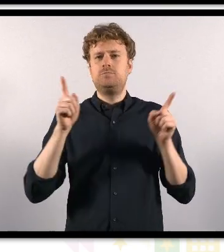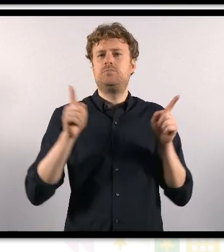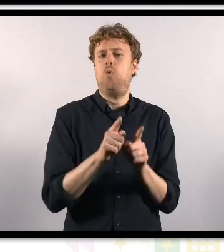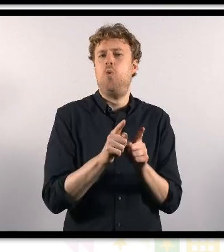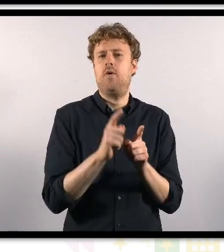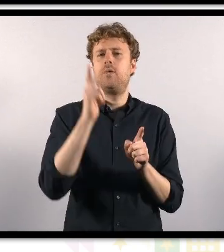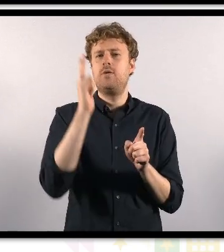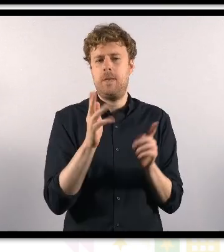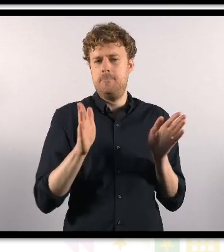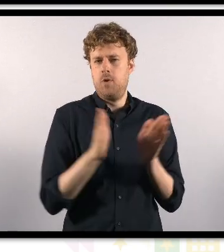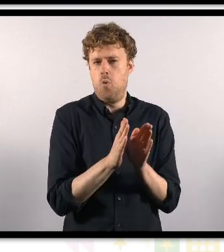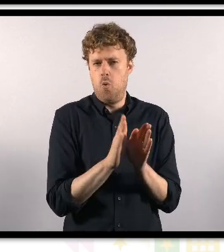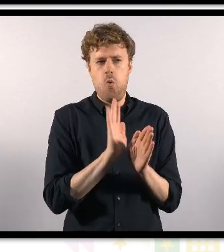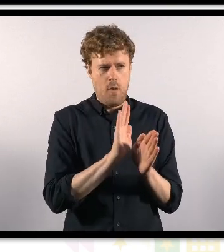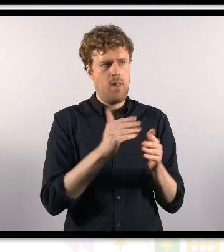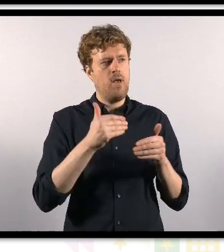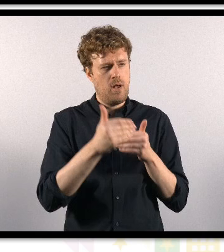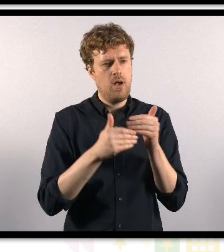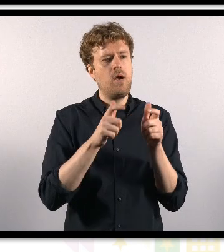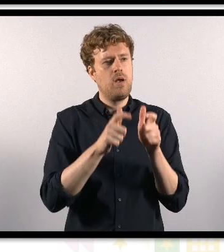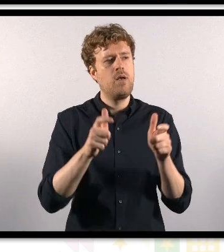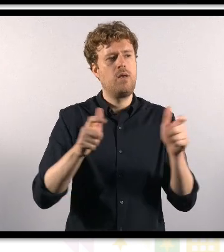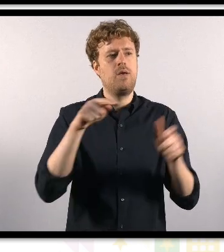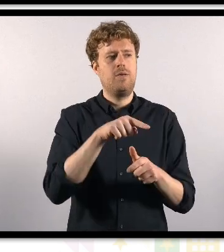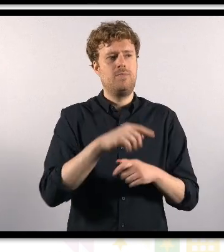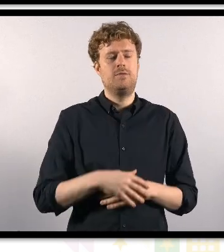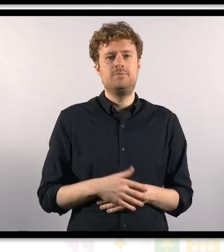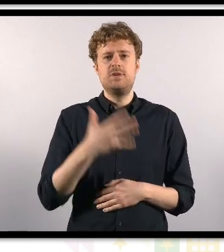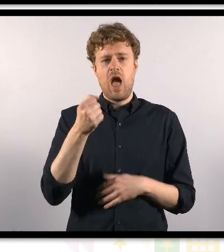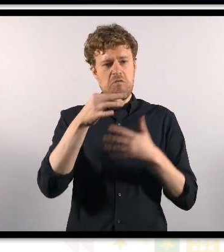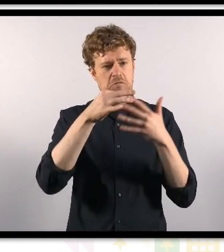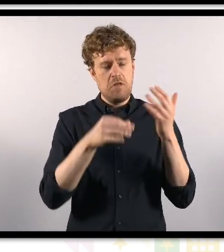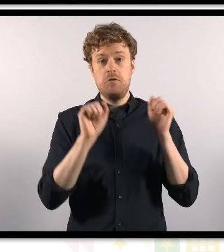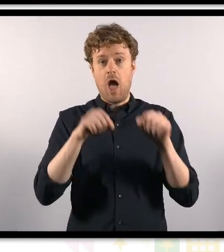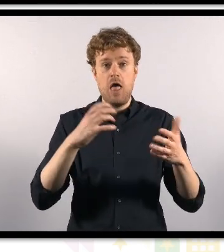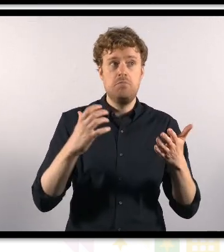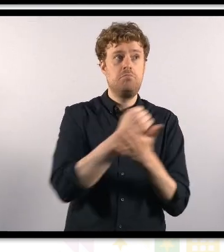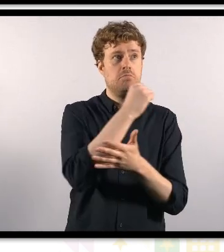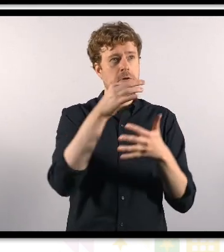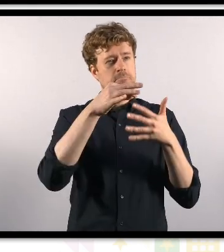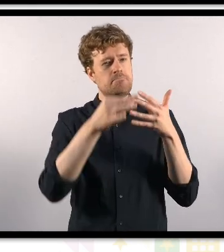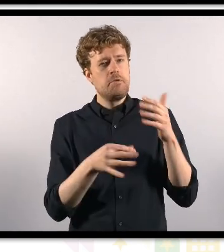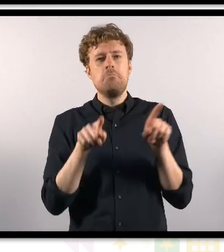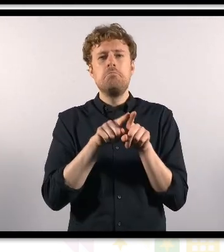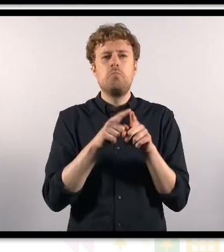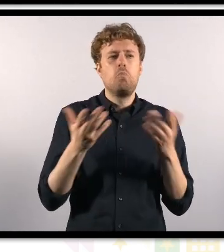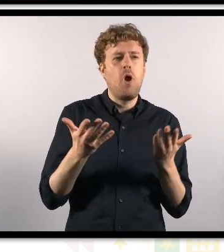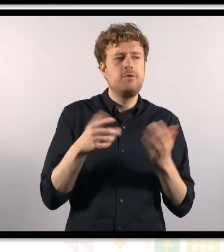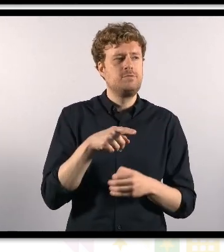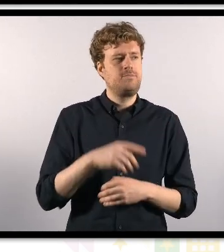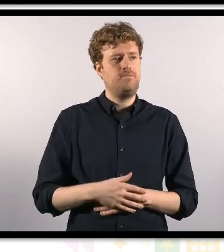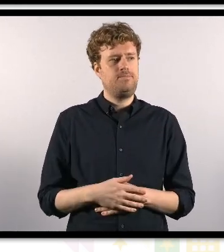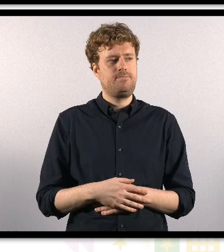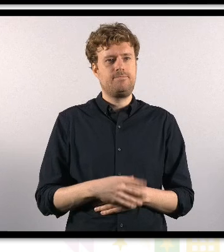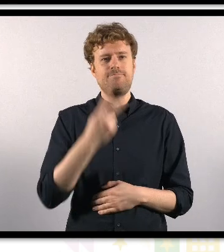quality, highly deterministic, that we can confidently rely on. The first one being a trace explainer. Given a trace